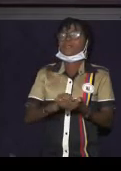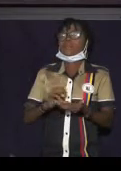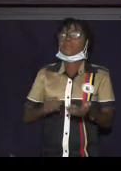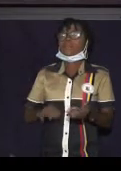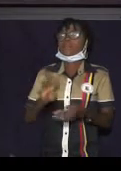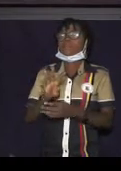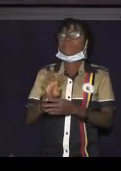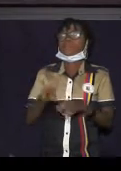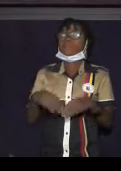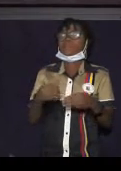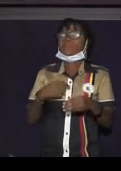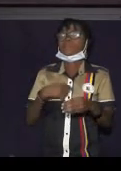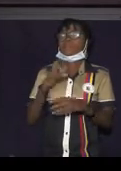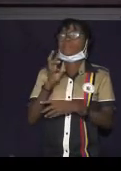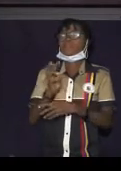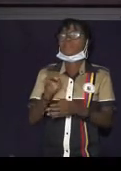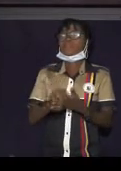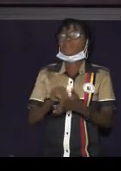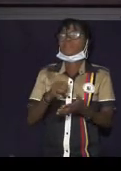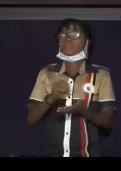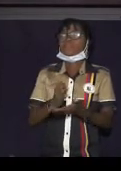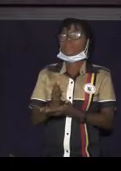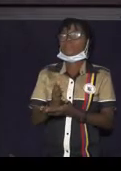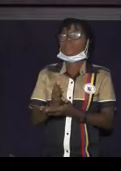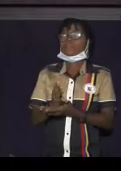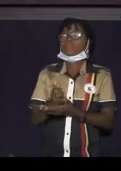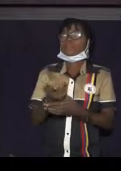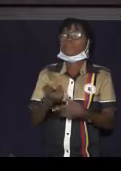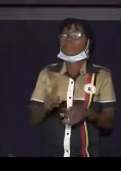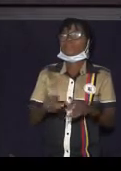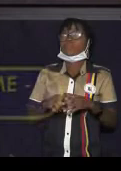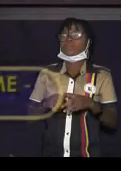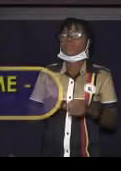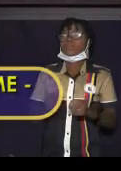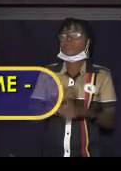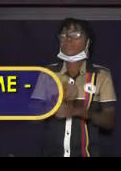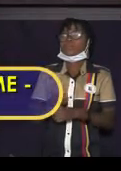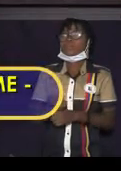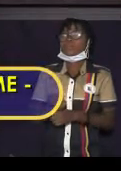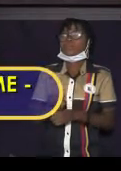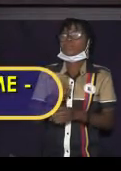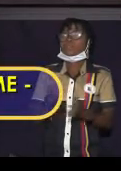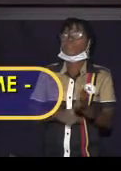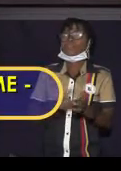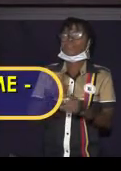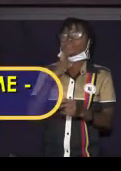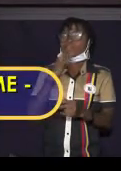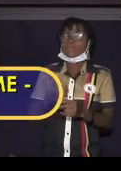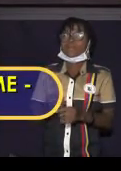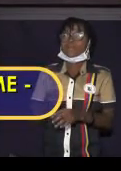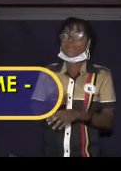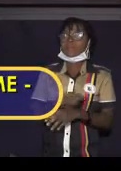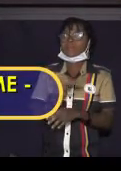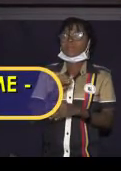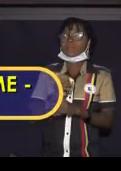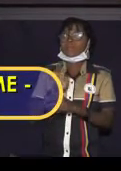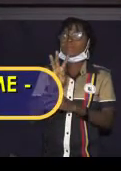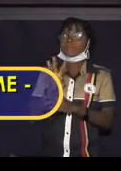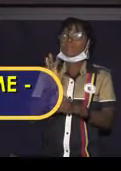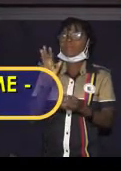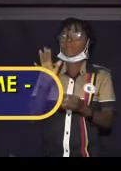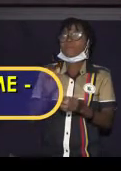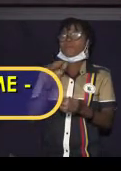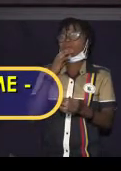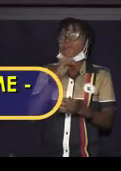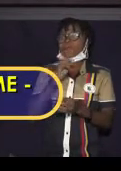gives me 6, and that means that is correct. Let's try another one. This one is like saying I multiply 4 by a number and I add